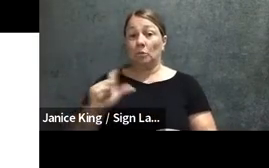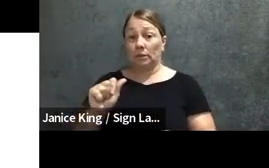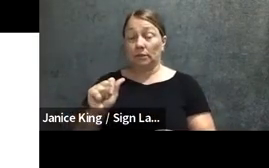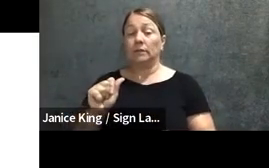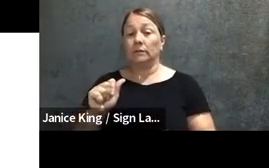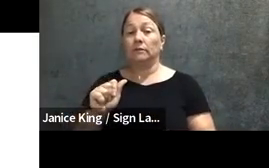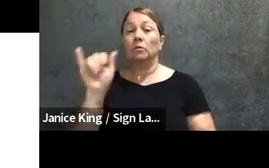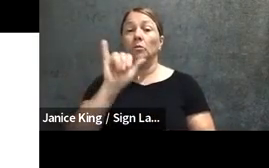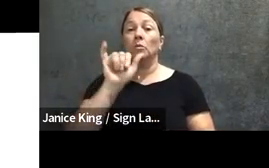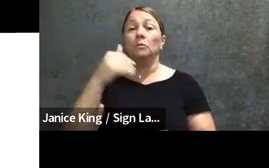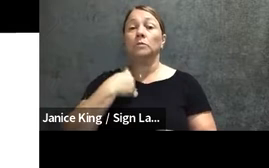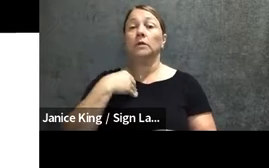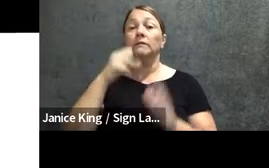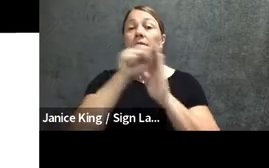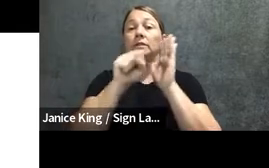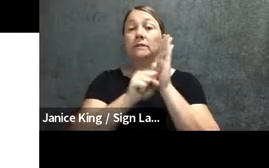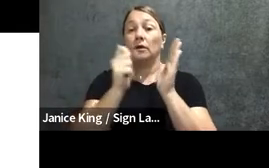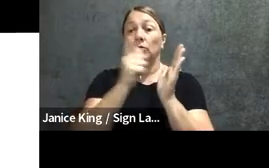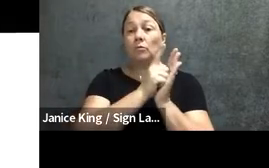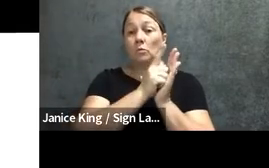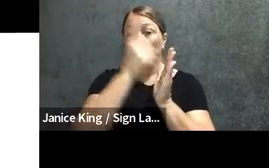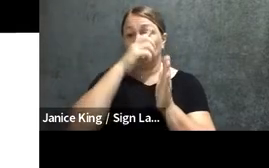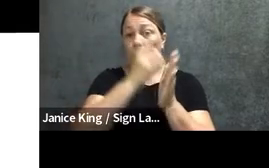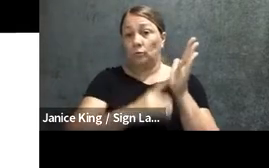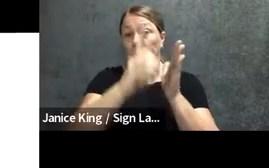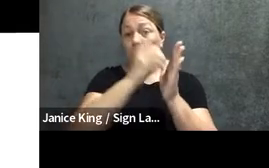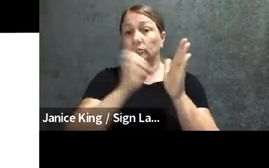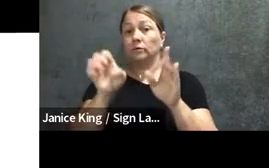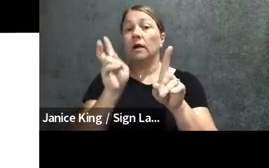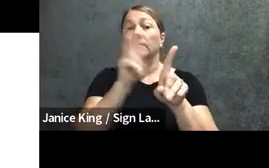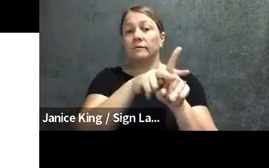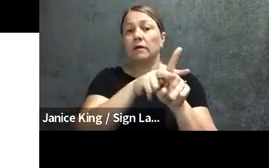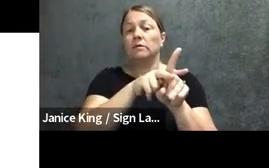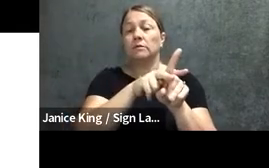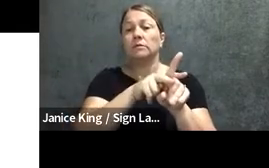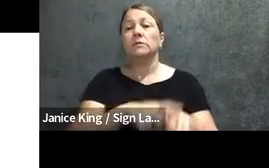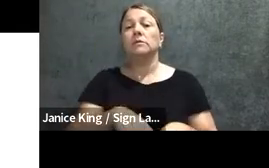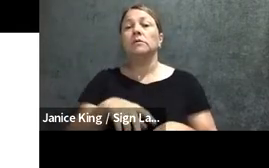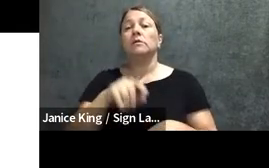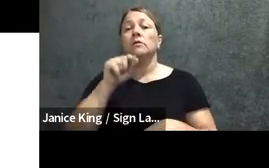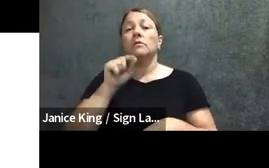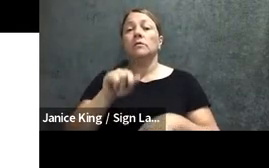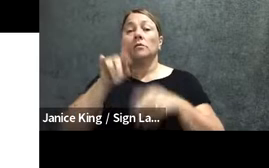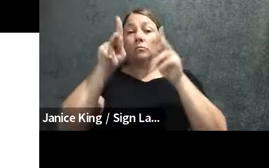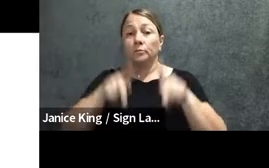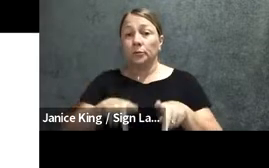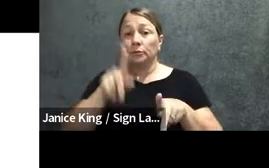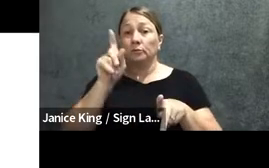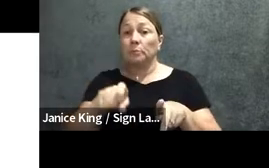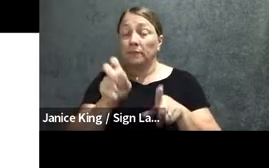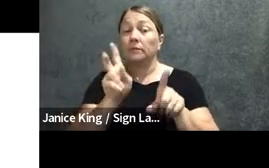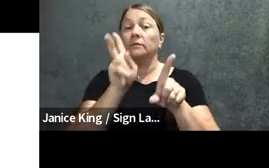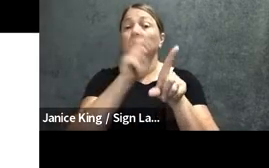also have a state law against discrimination and a place for filing such claims, an aggrieved individual must file a